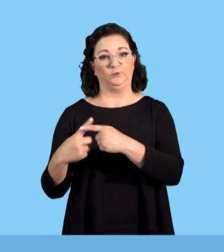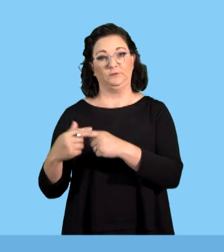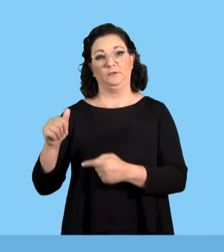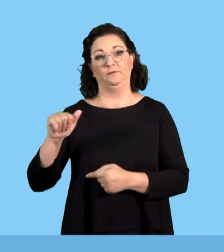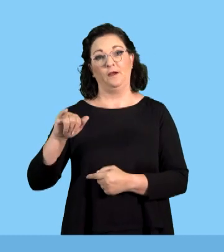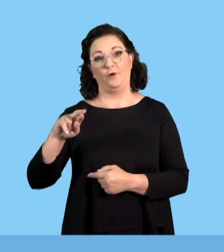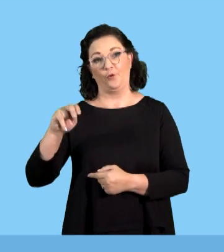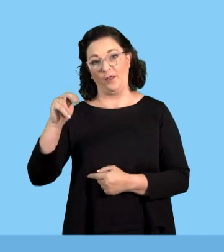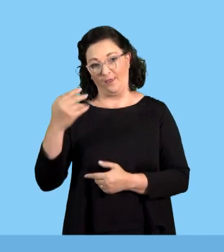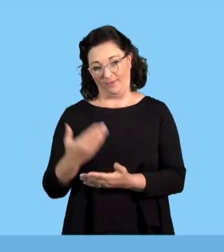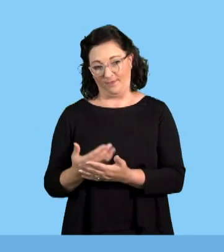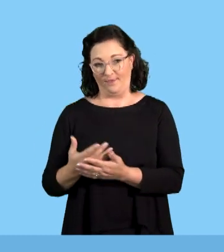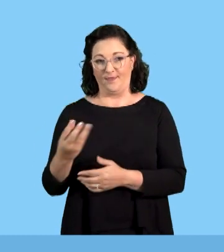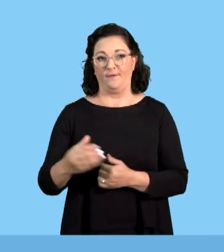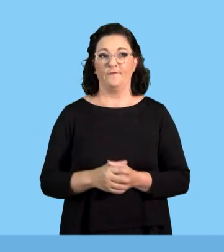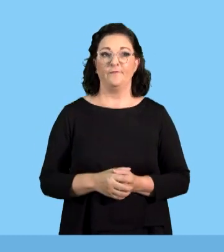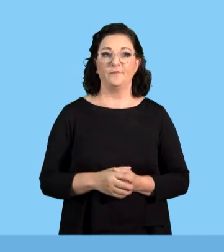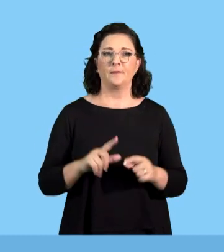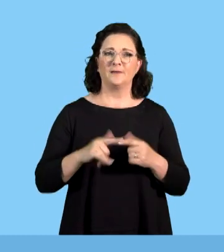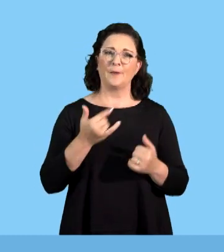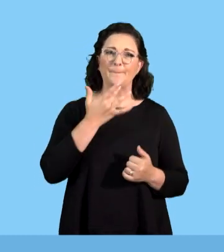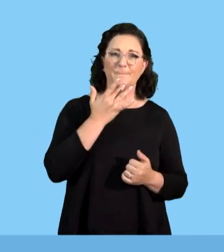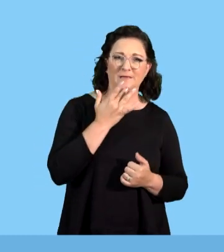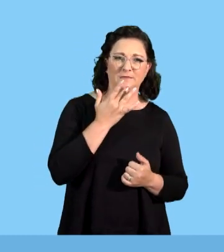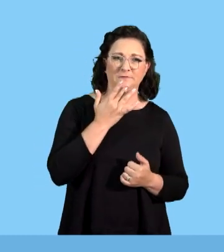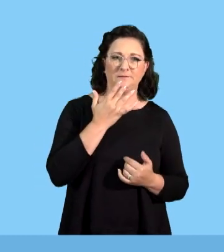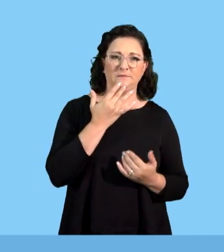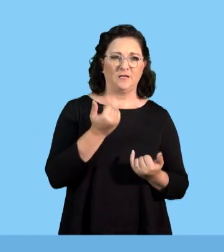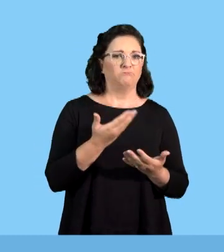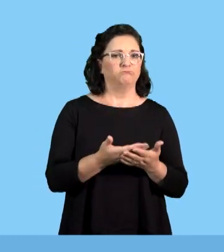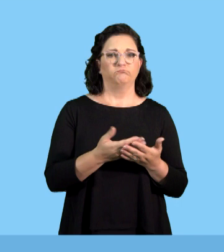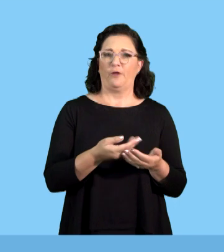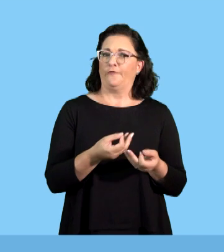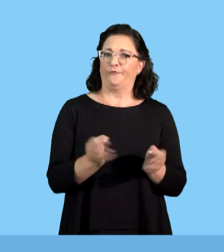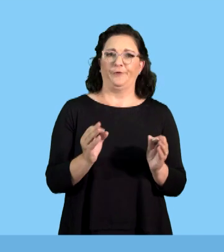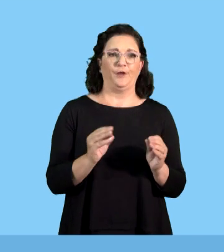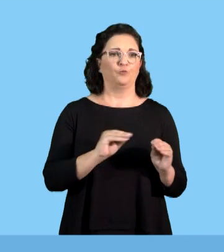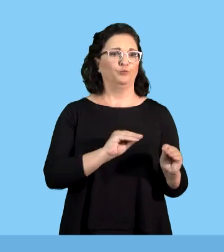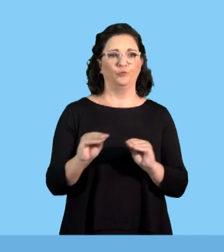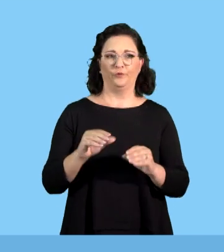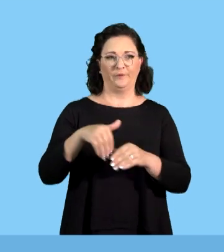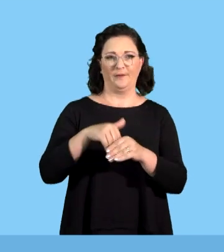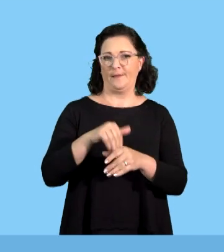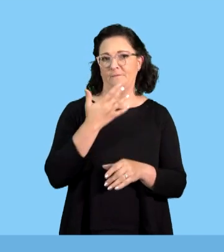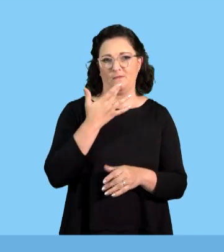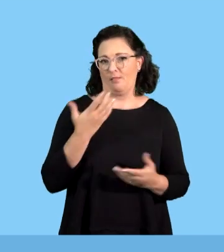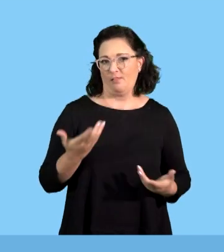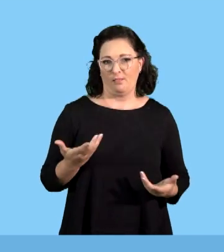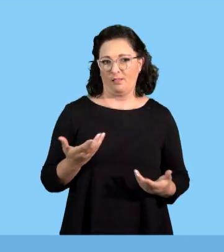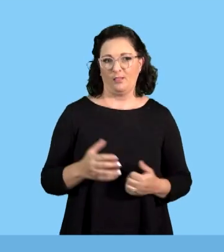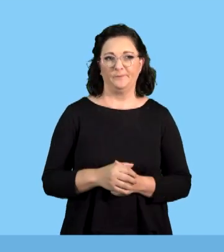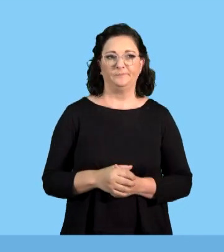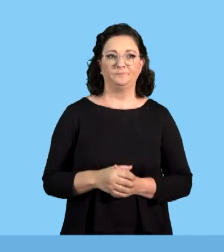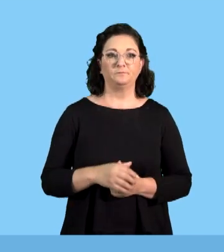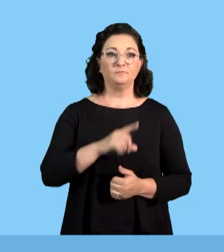ion. So furthermore, in metals, we know that the electrons can move freely within the metal. So those